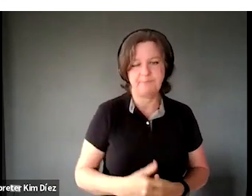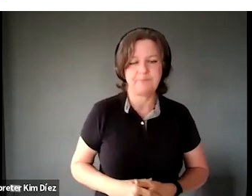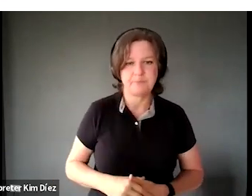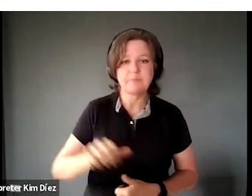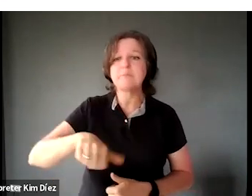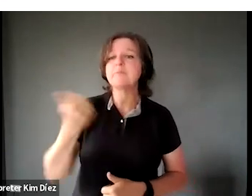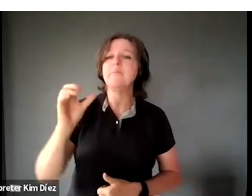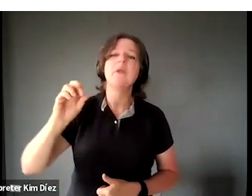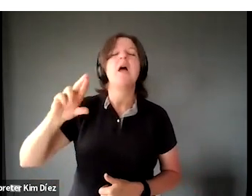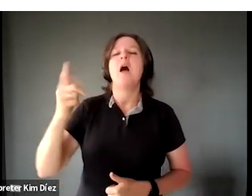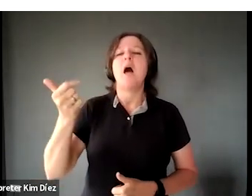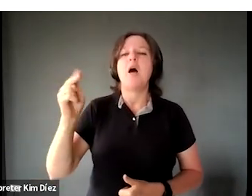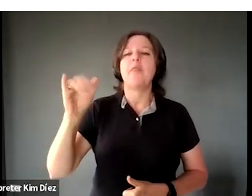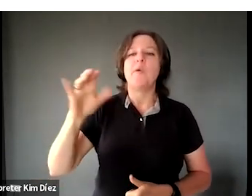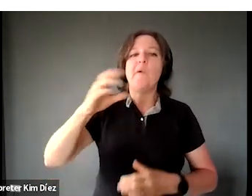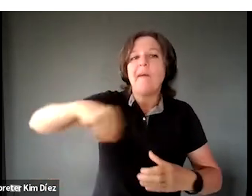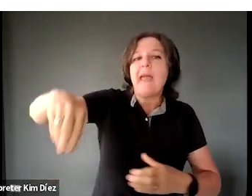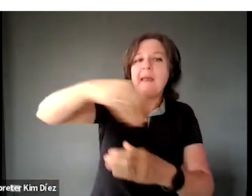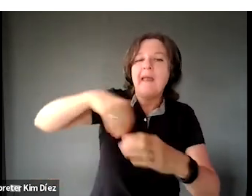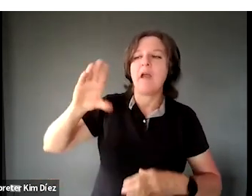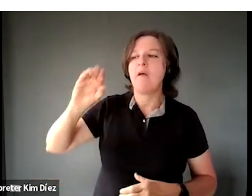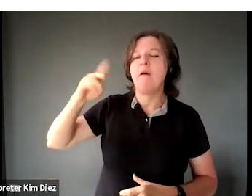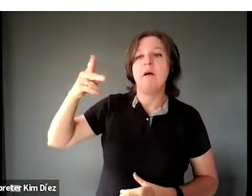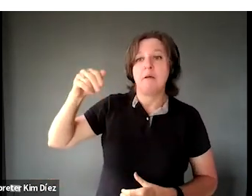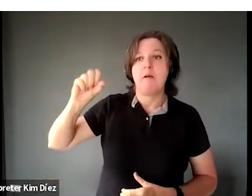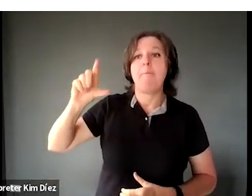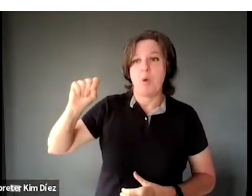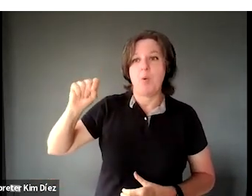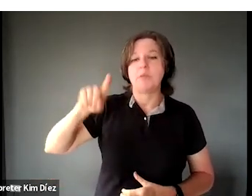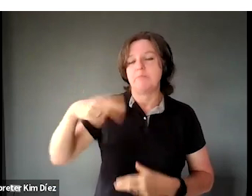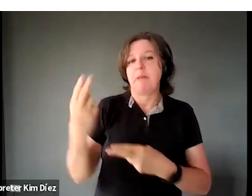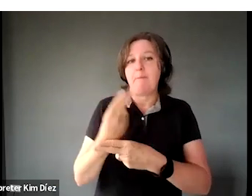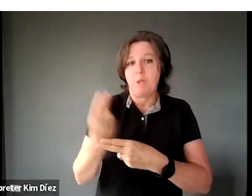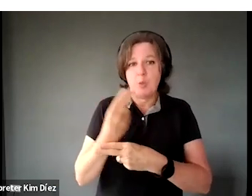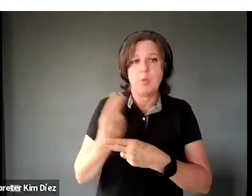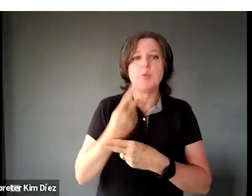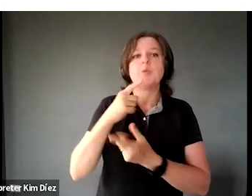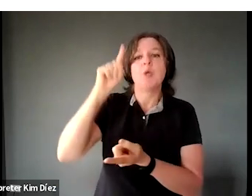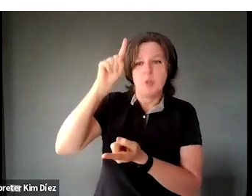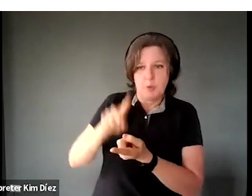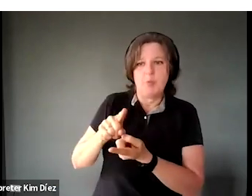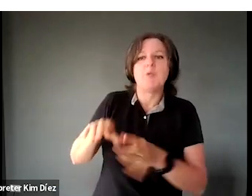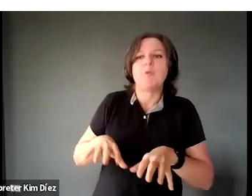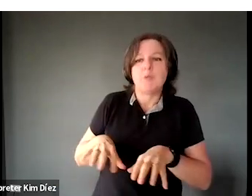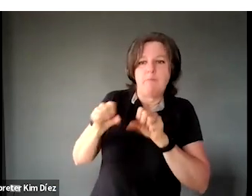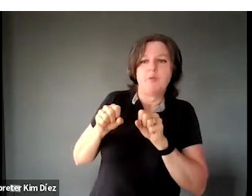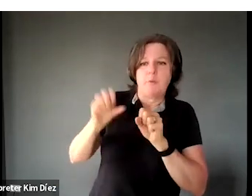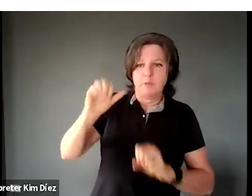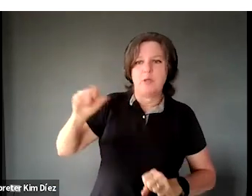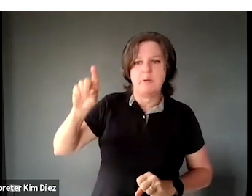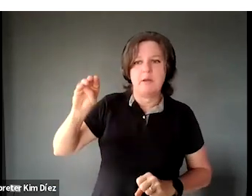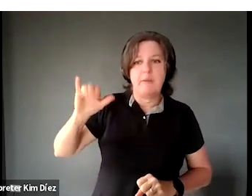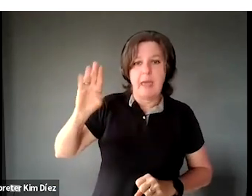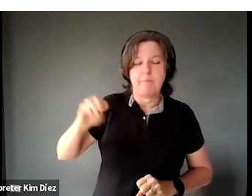significantly, as we saw there. Now, other organic amendments like compost can be used to